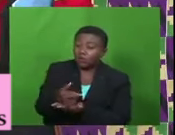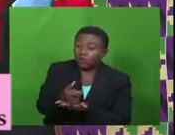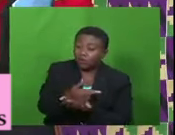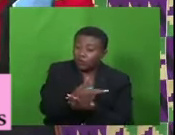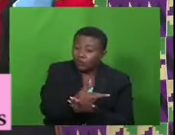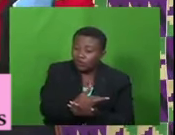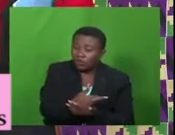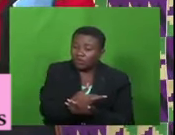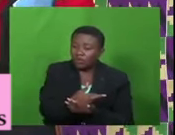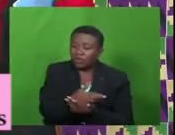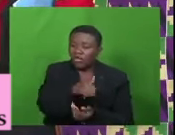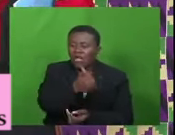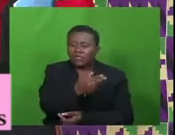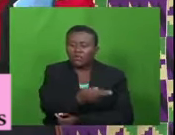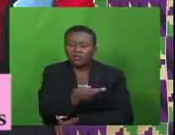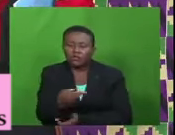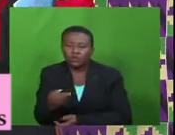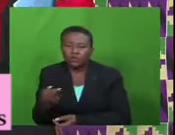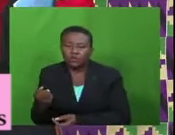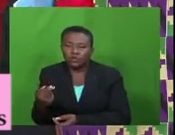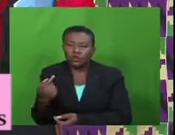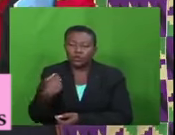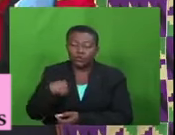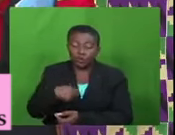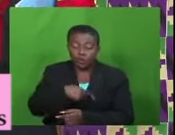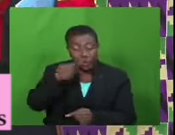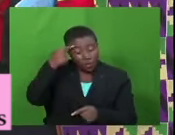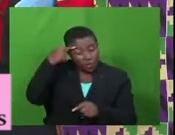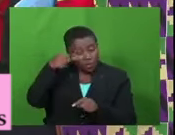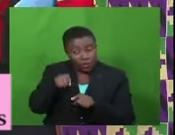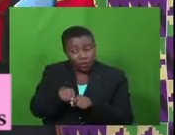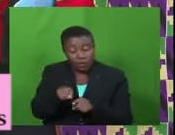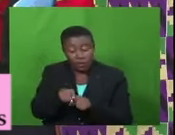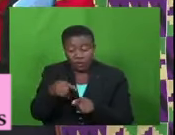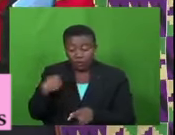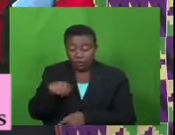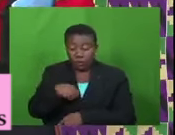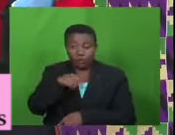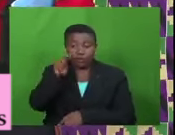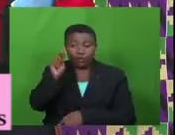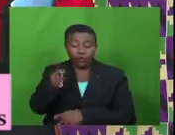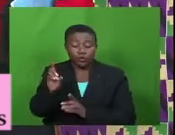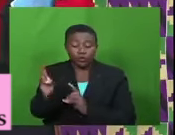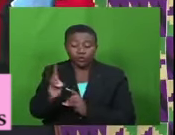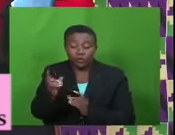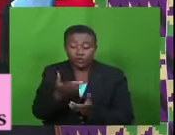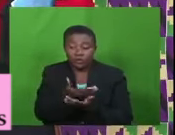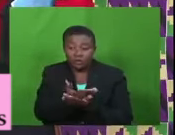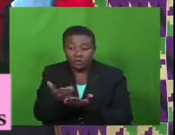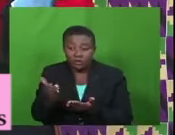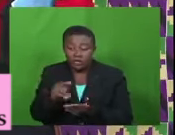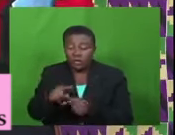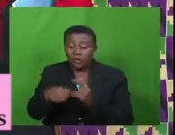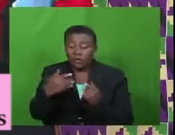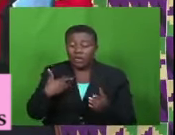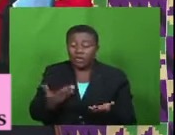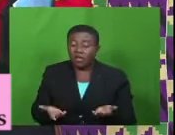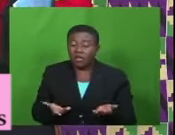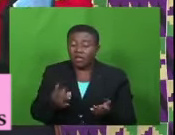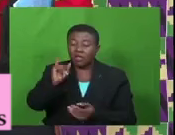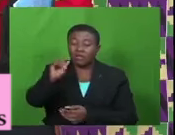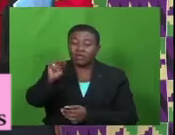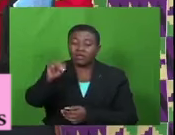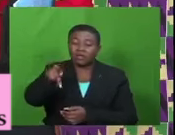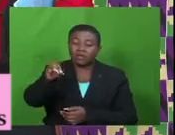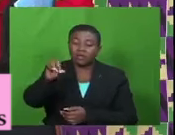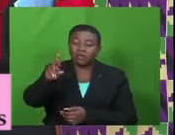of resources, we are all agreed that we need to do something about our huge import bill. Last